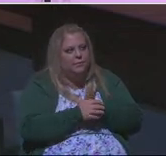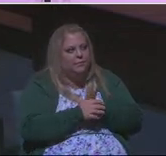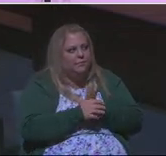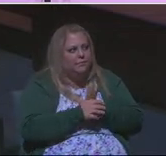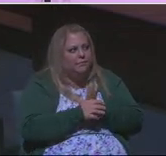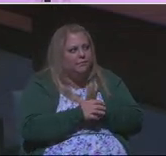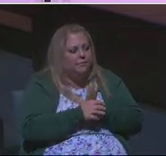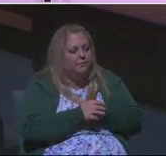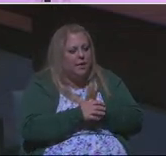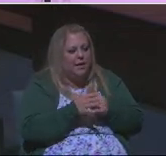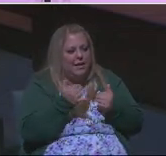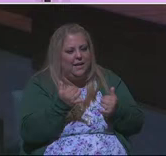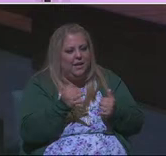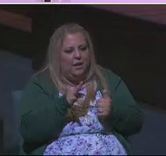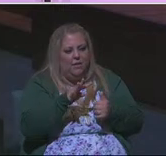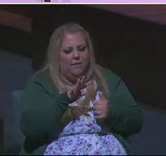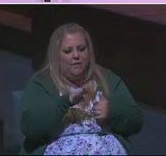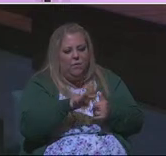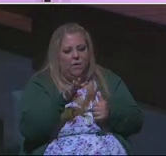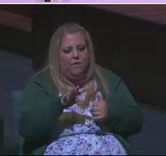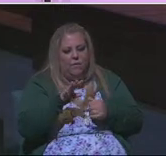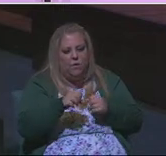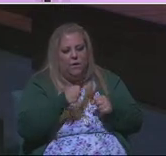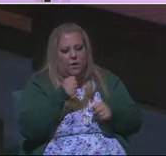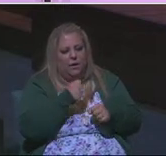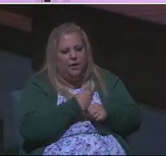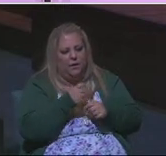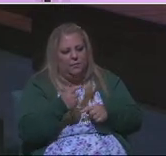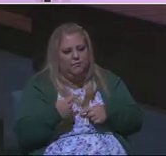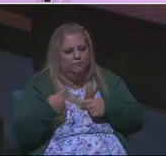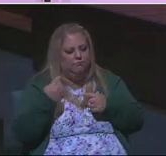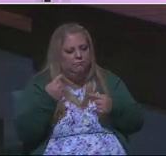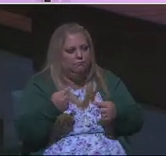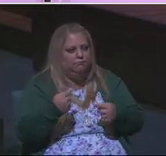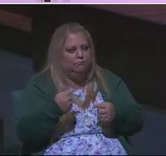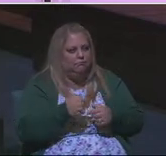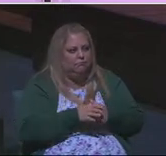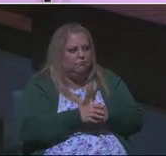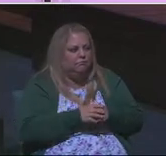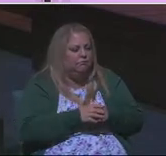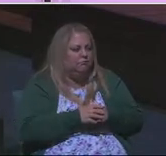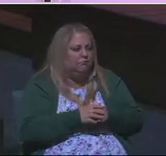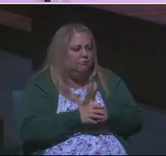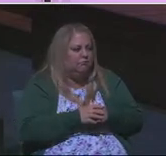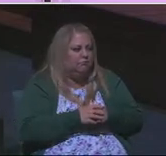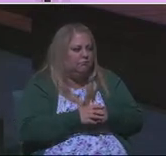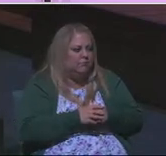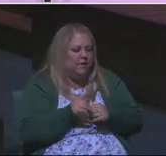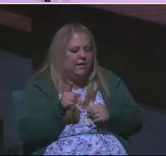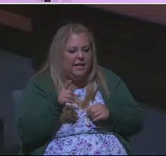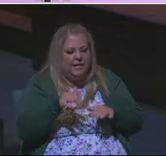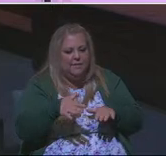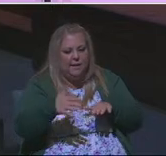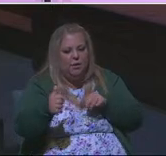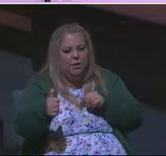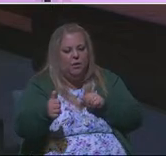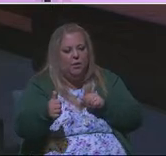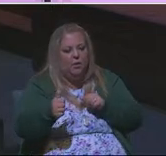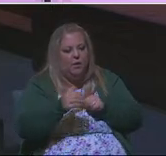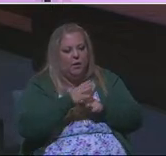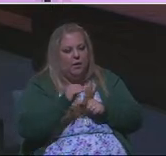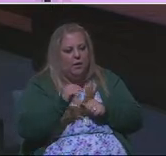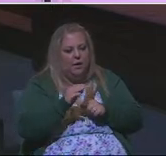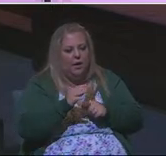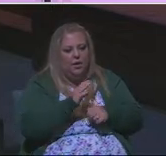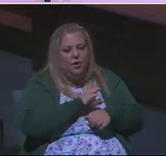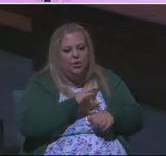And now it's been 44 years almost that he's been gone. And Christianity is